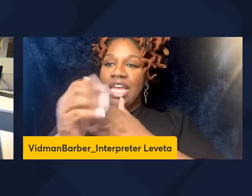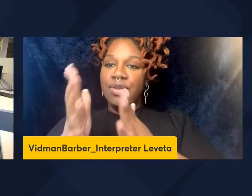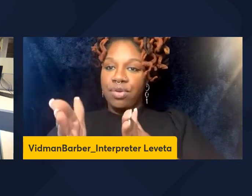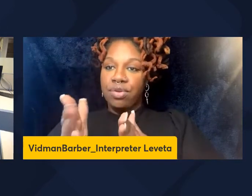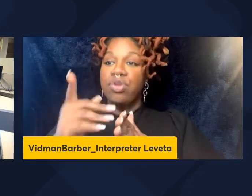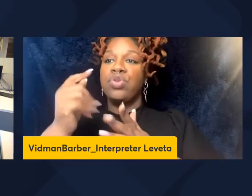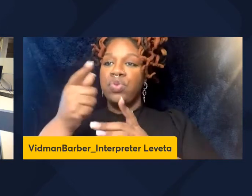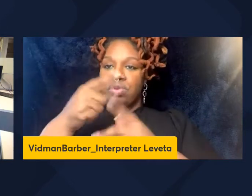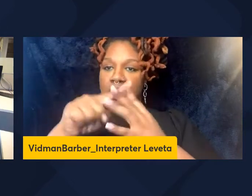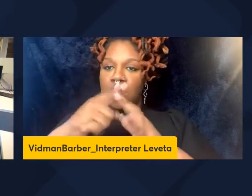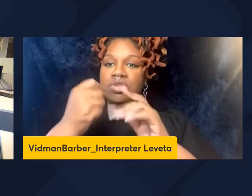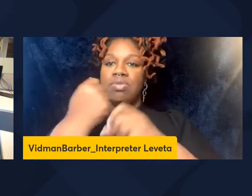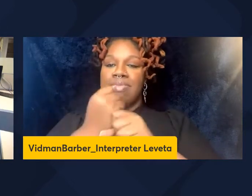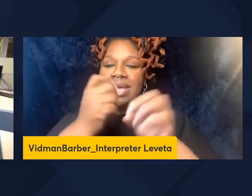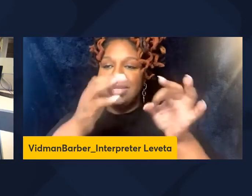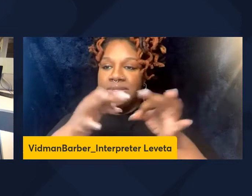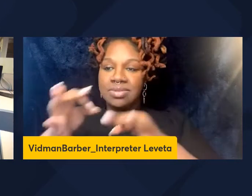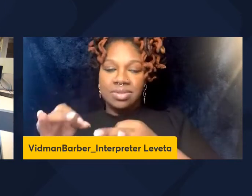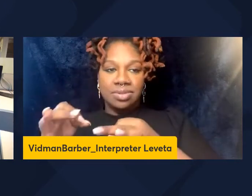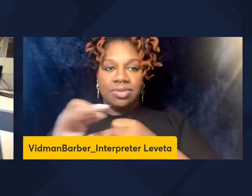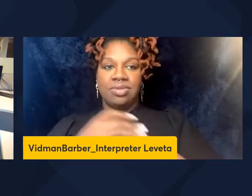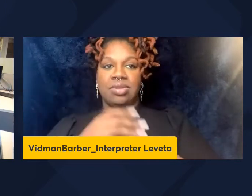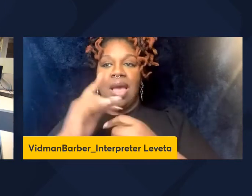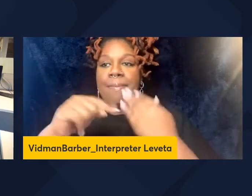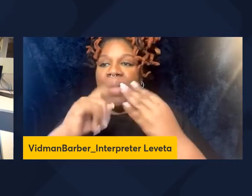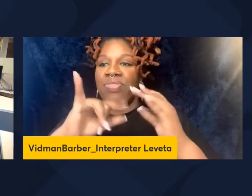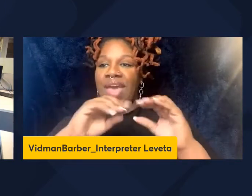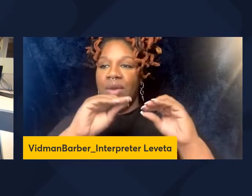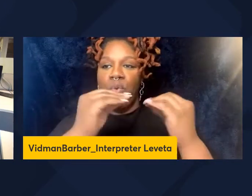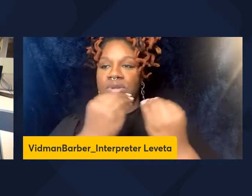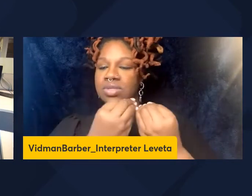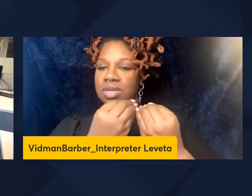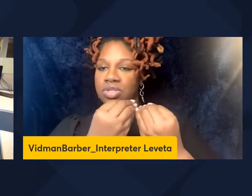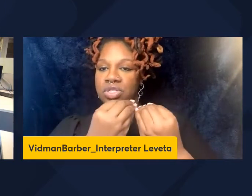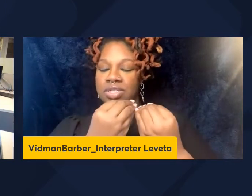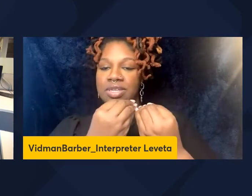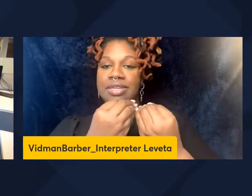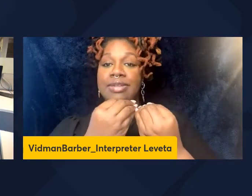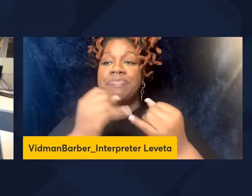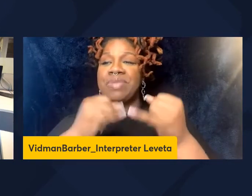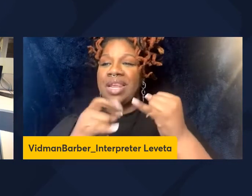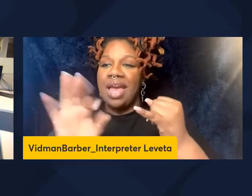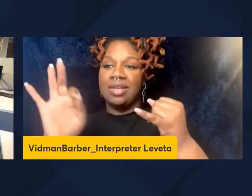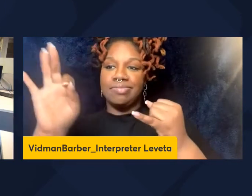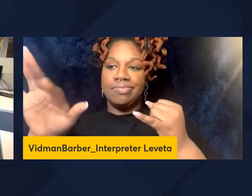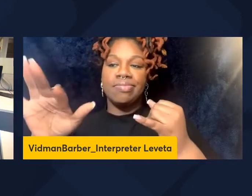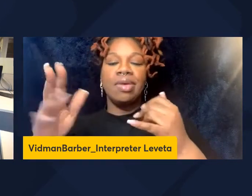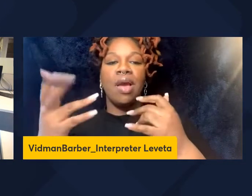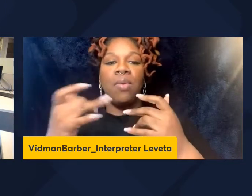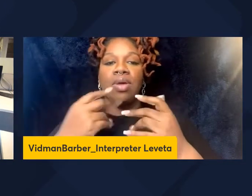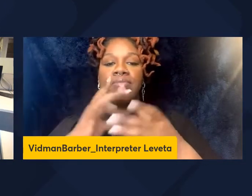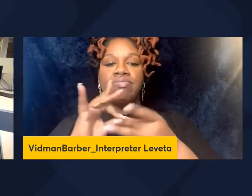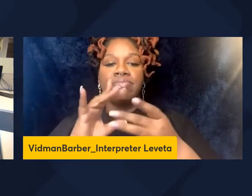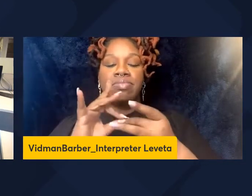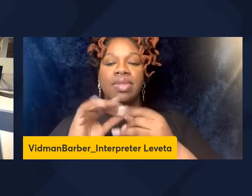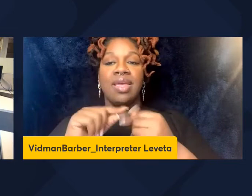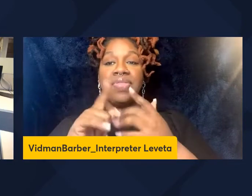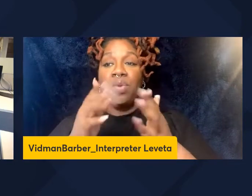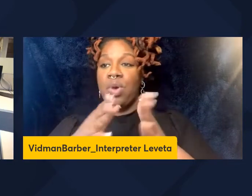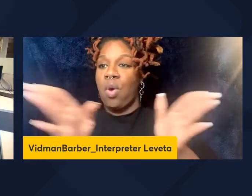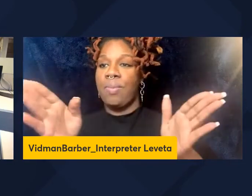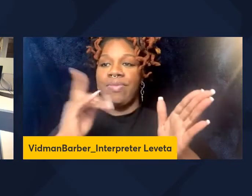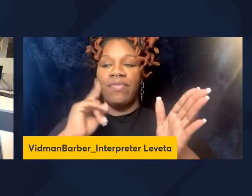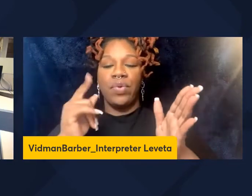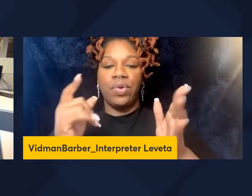define the direction of that organization. And then the last thing that I wanted to say, and then we'll open it up for